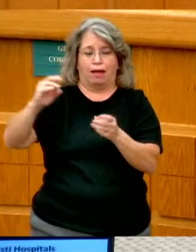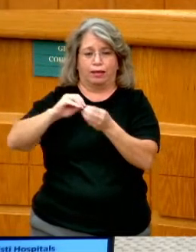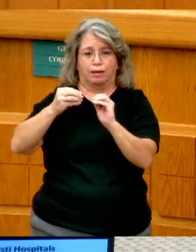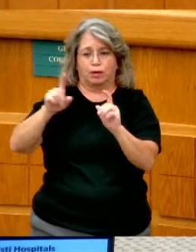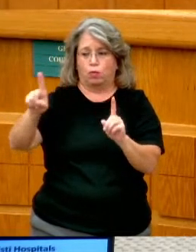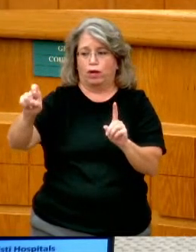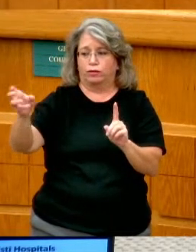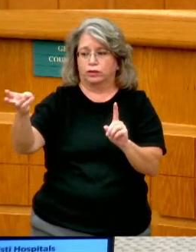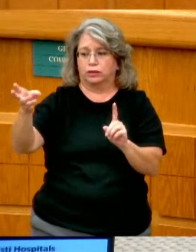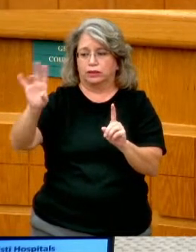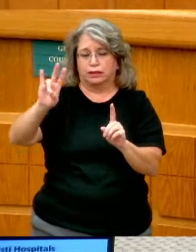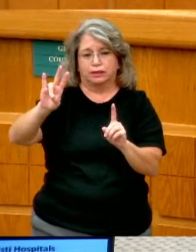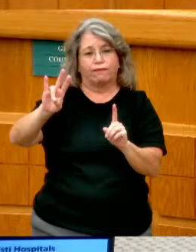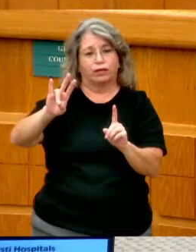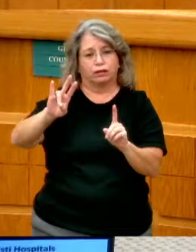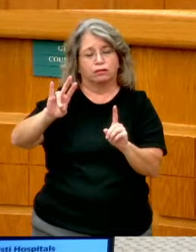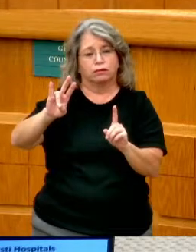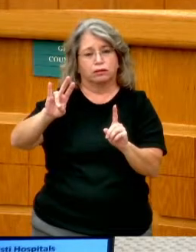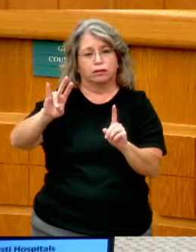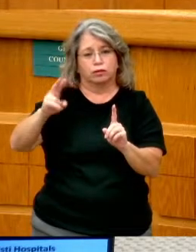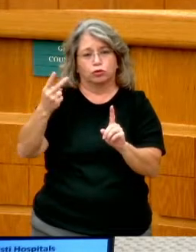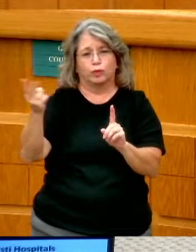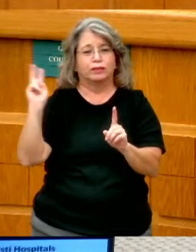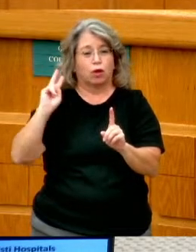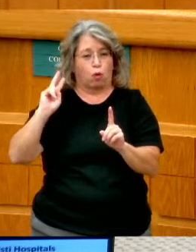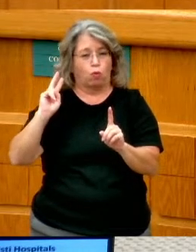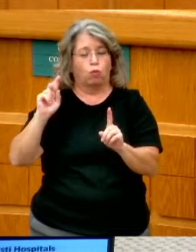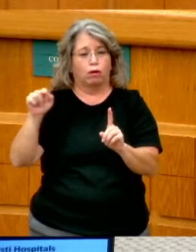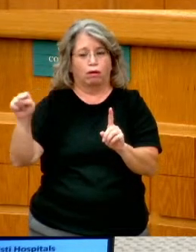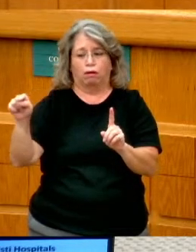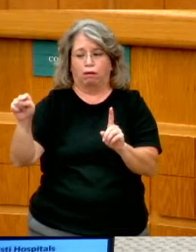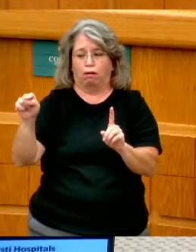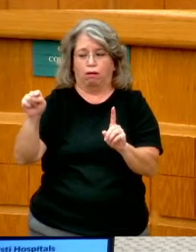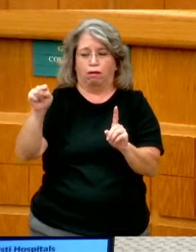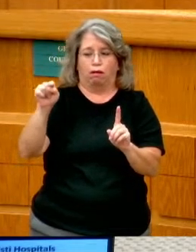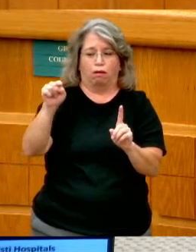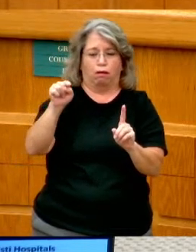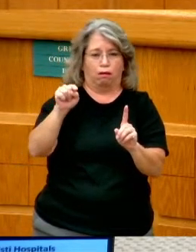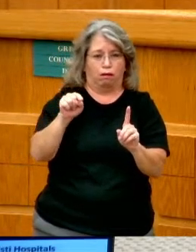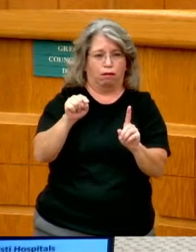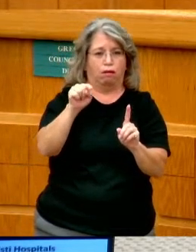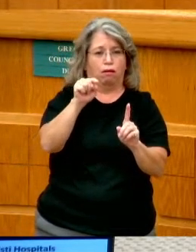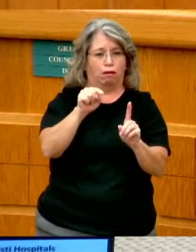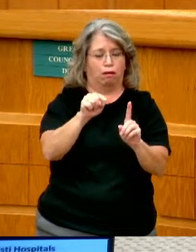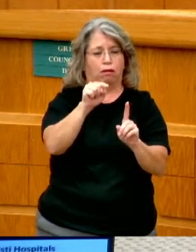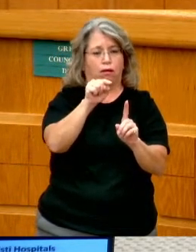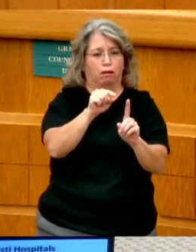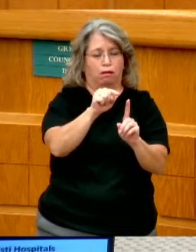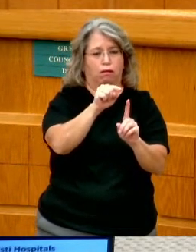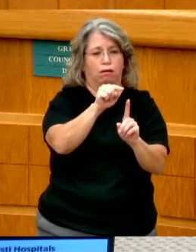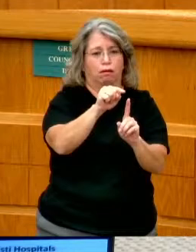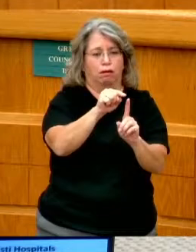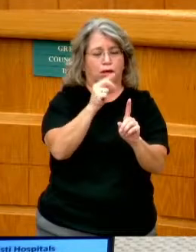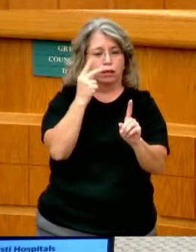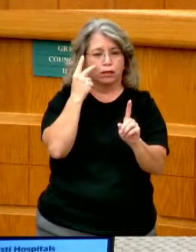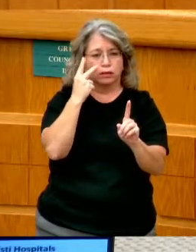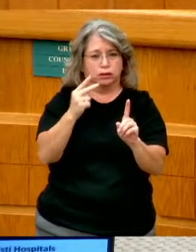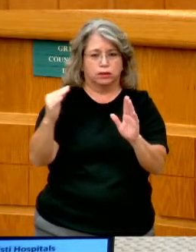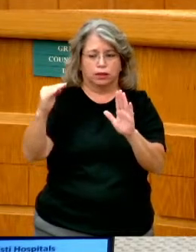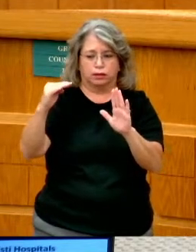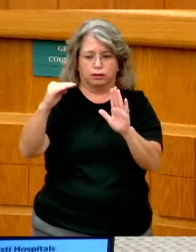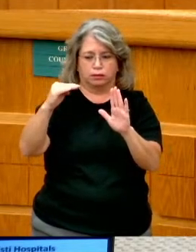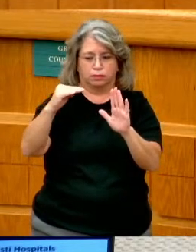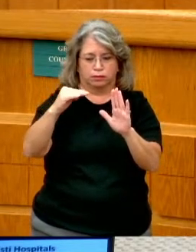167 hospitalizations 2 weeks ago. Now you see we've dropped down, and you can see the decline across the